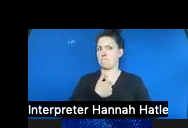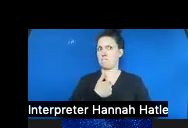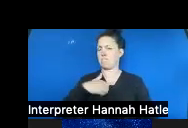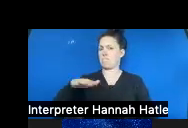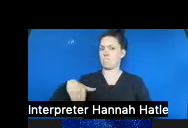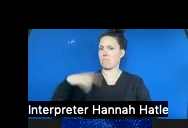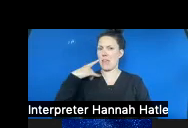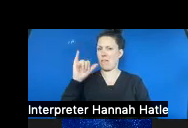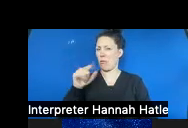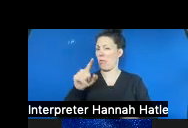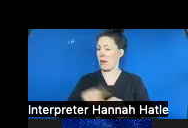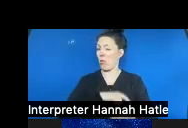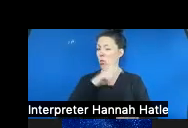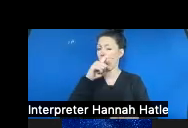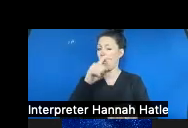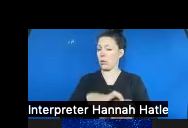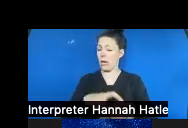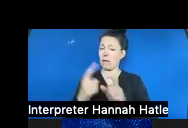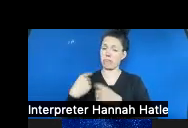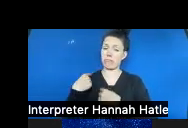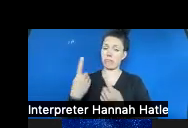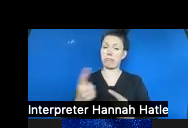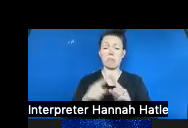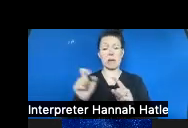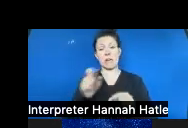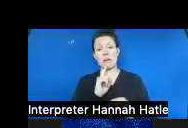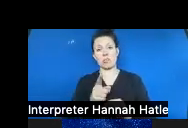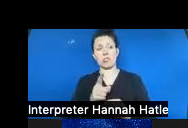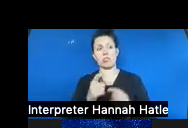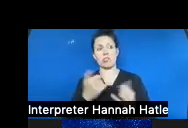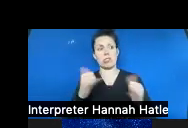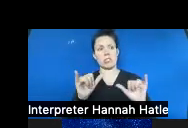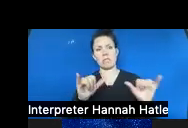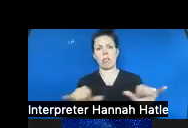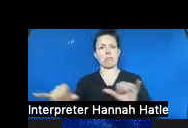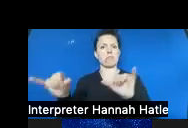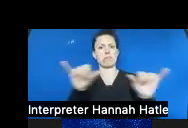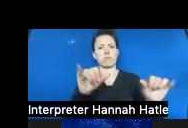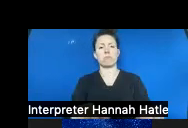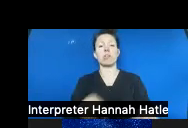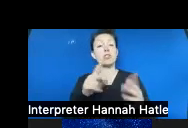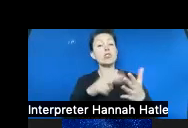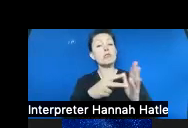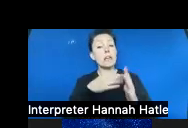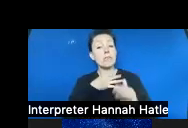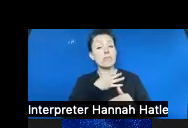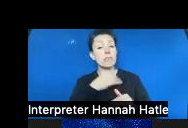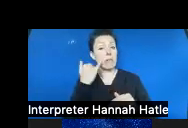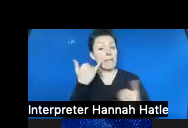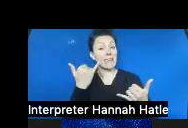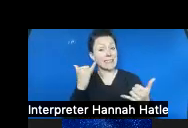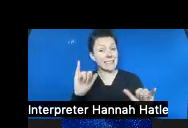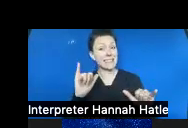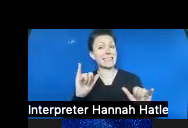in a long time, but yeah, I'm sure it's still what. So you're wondering if it's still being used in the world or if it's